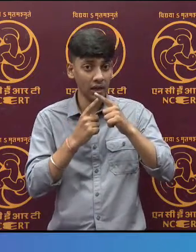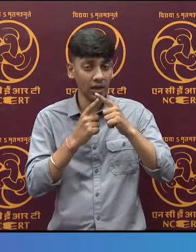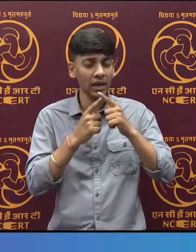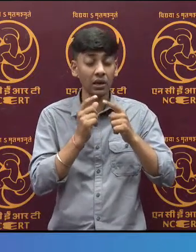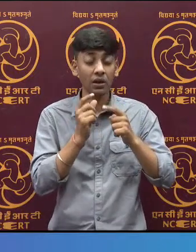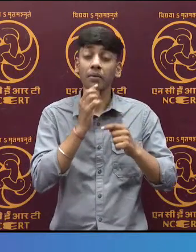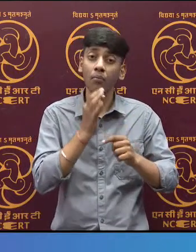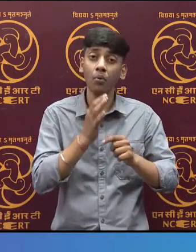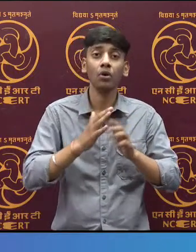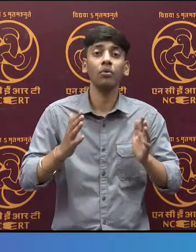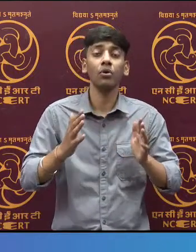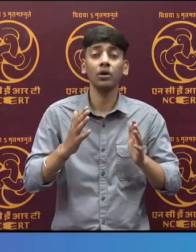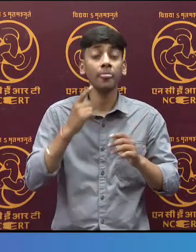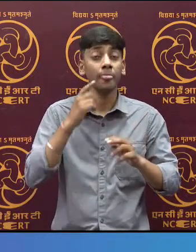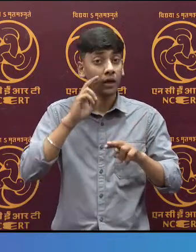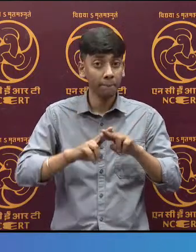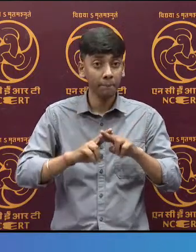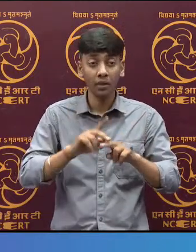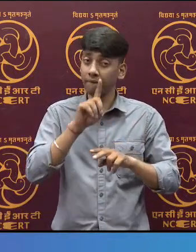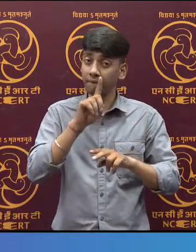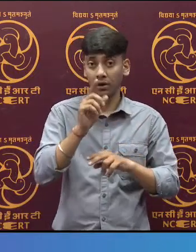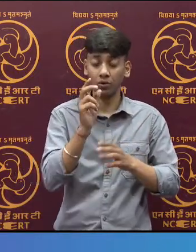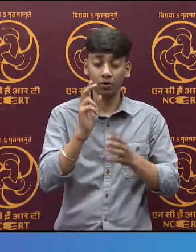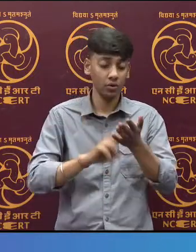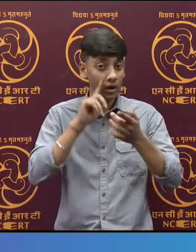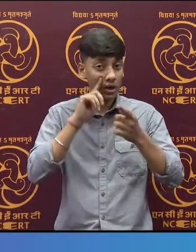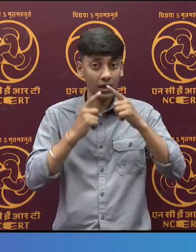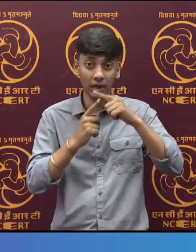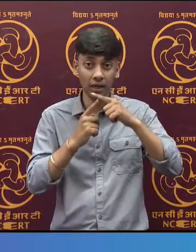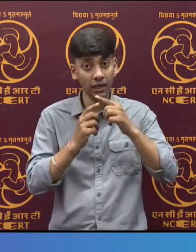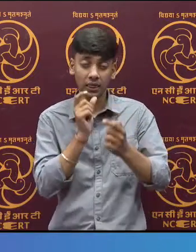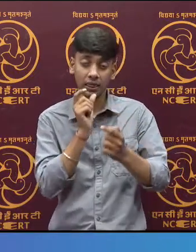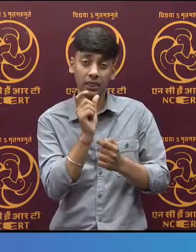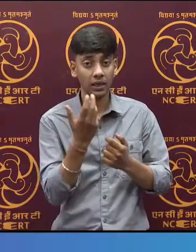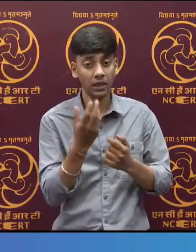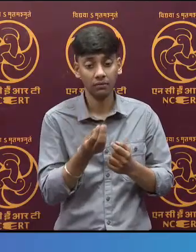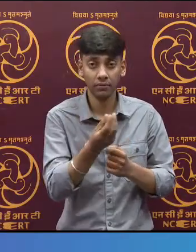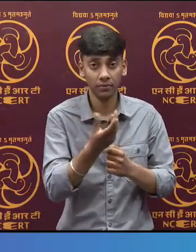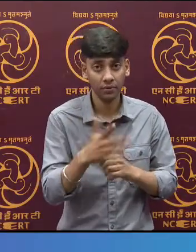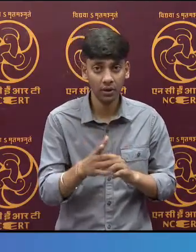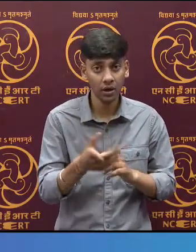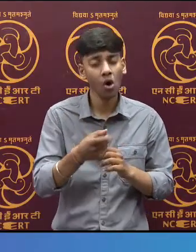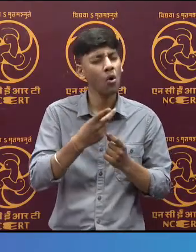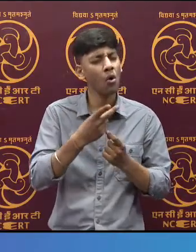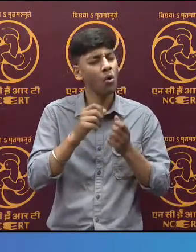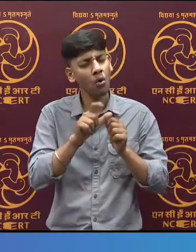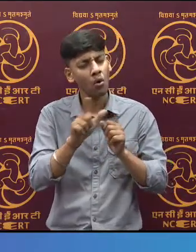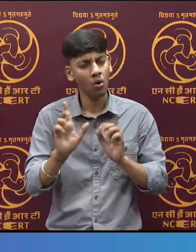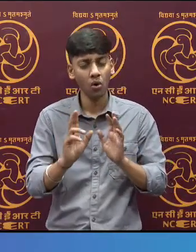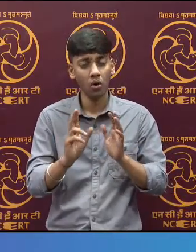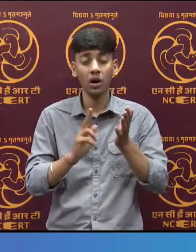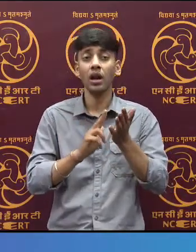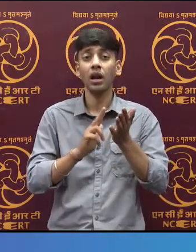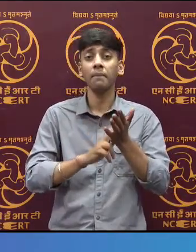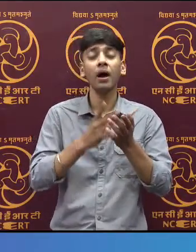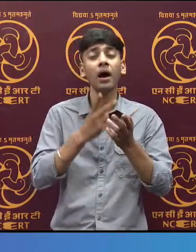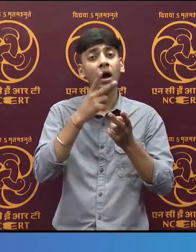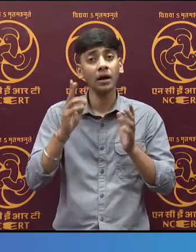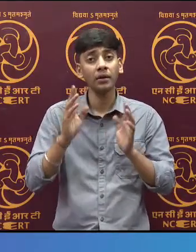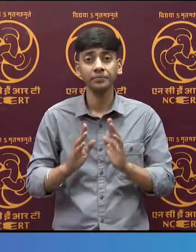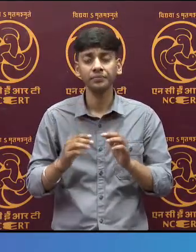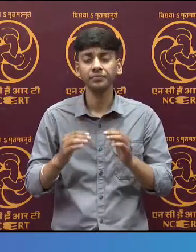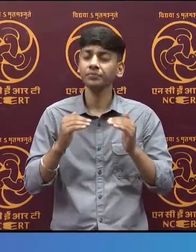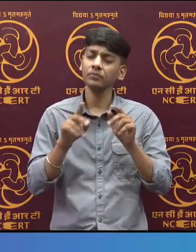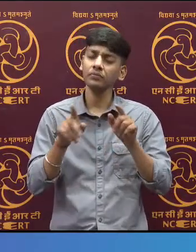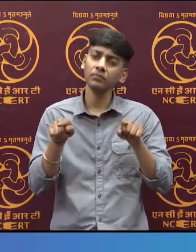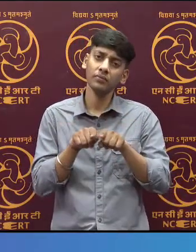system. Okay. If one unit is given in MK system, so all the units should be in MK system. Similar